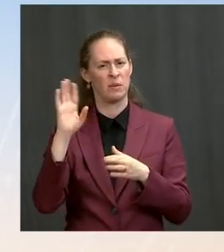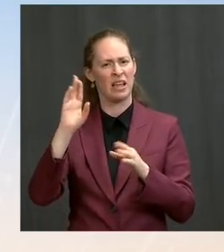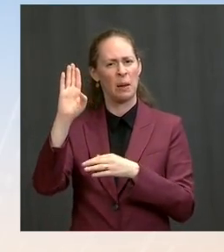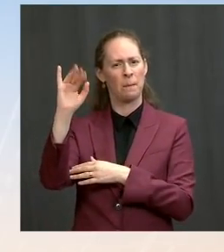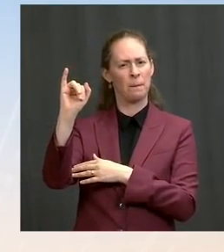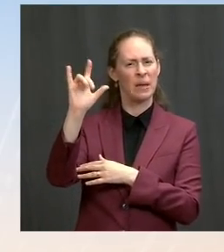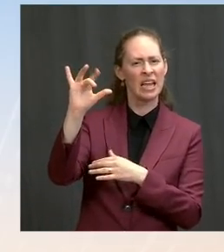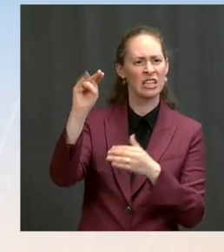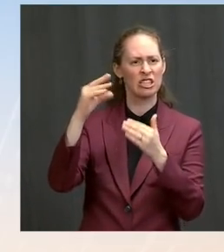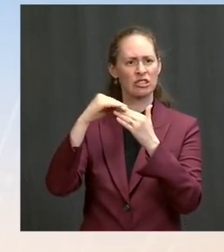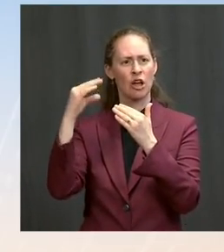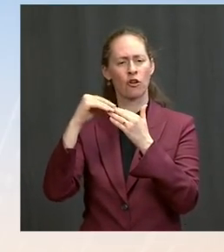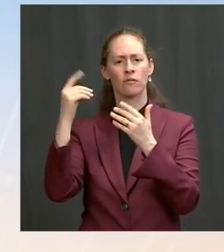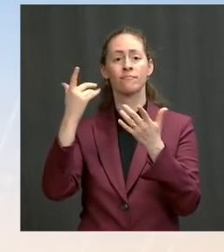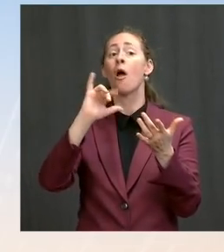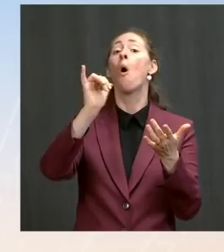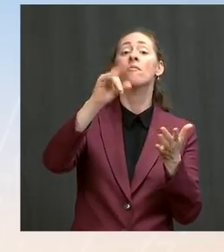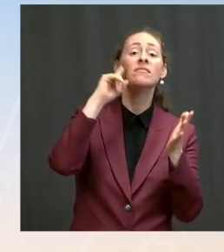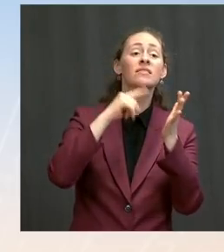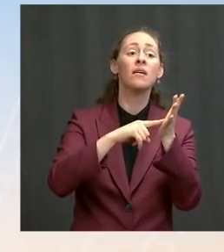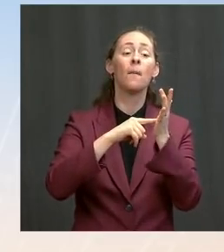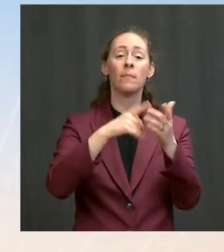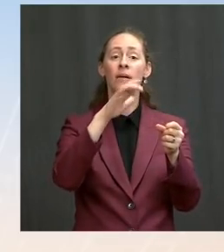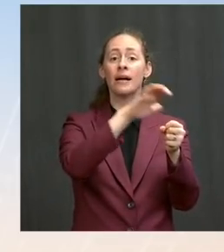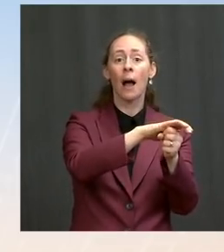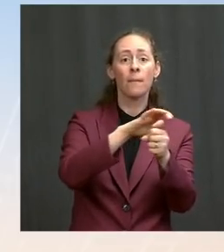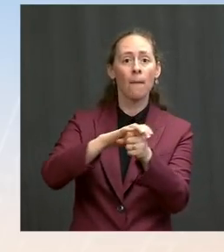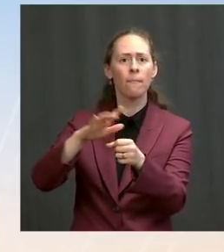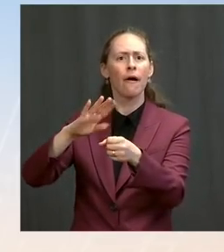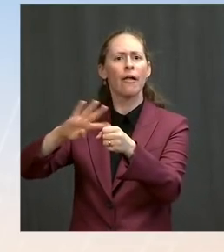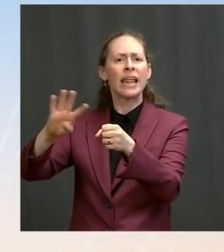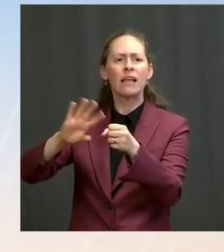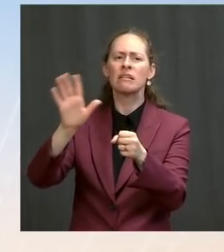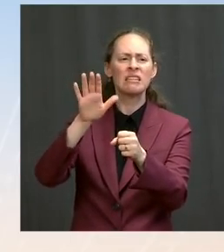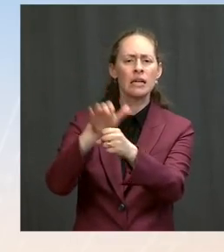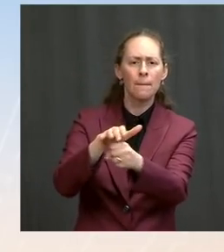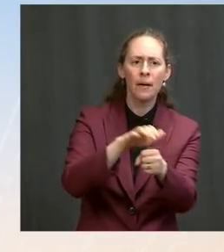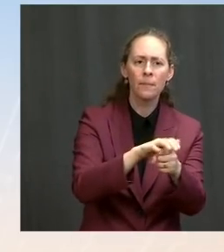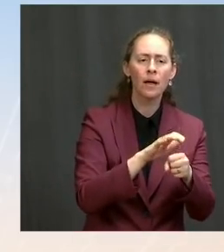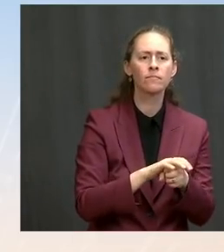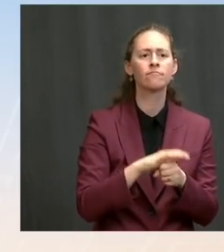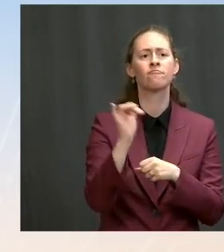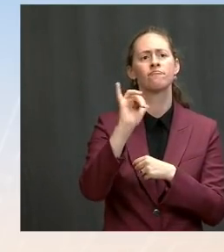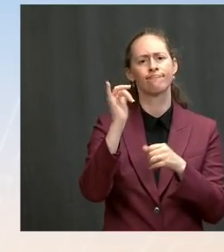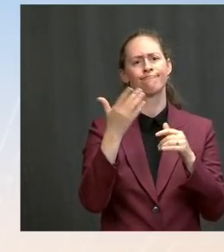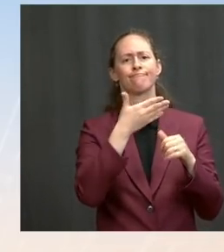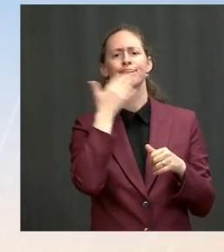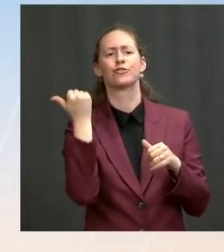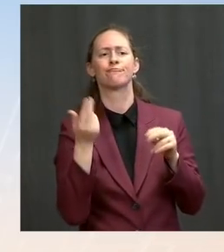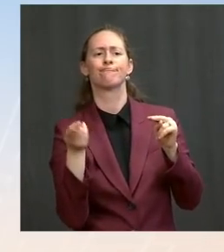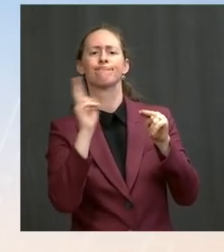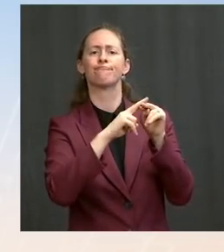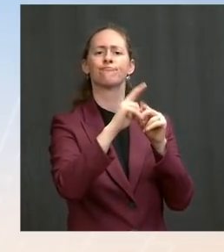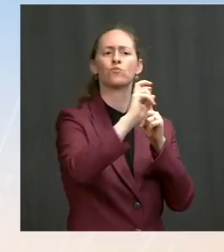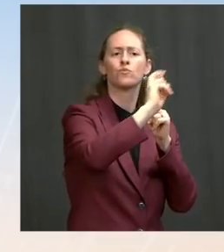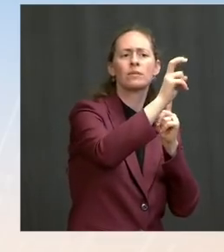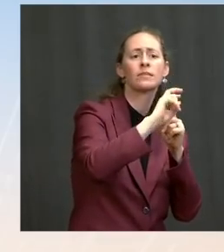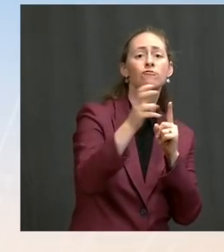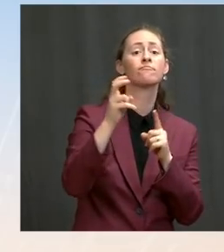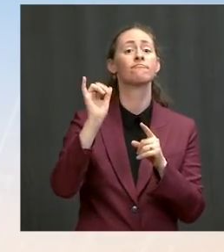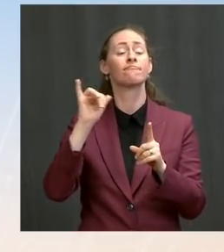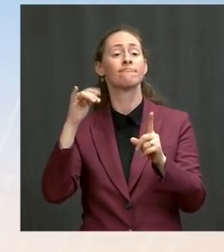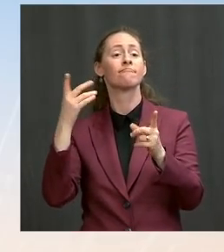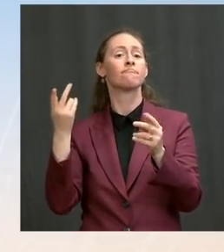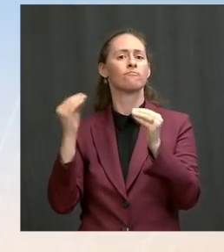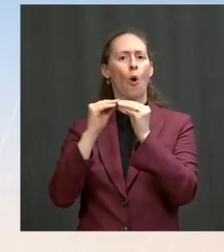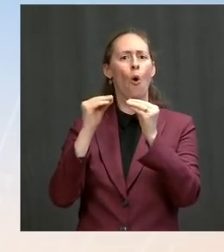wells. The largest investment in public transit, something that will help reduce greenhouse gas emissions in the country. It will modernize the electrical grid